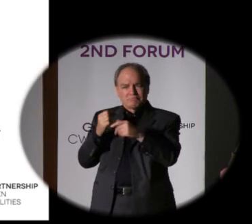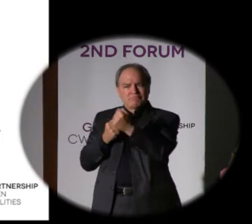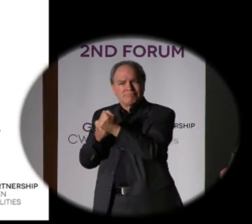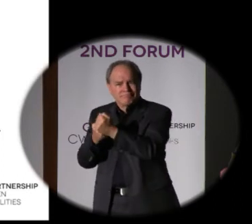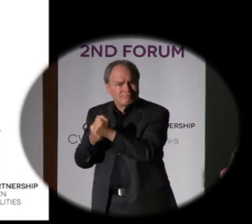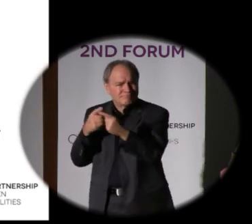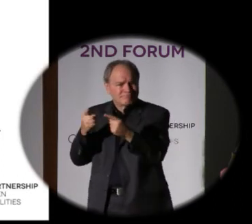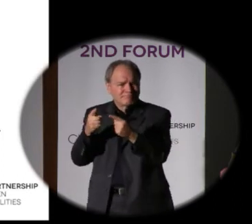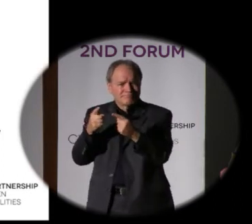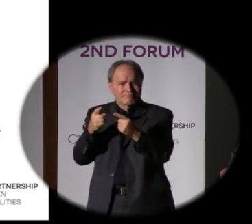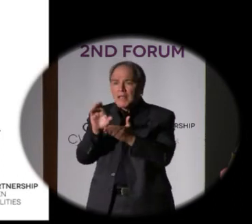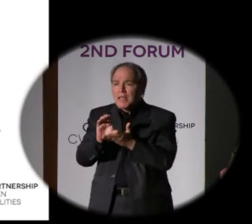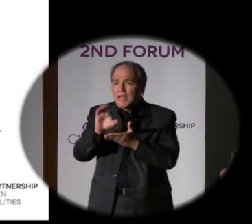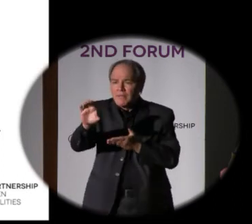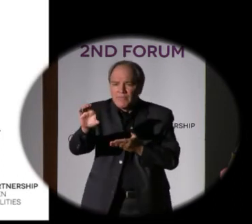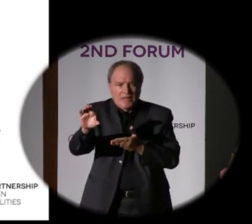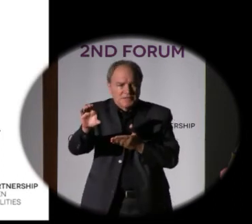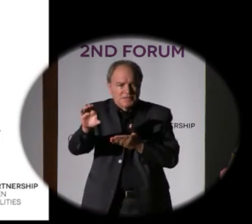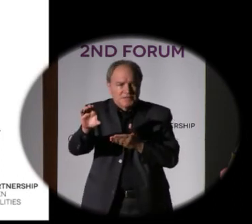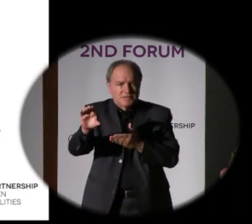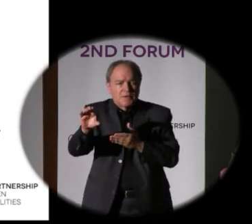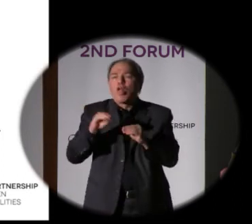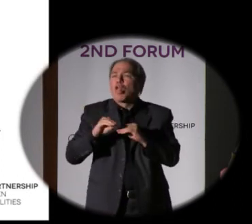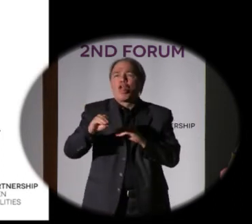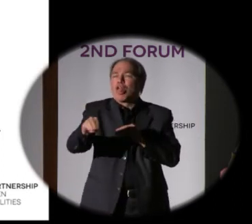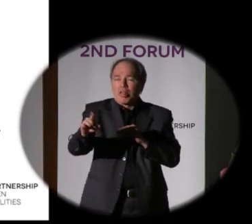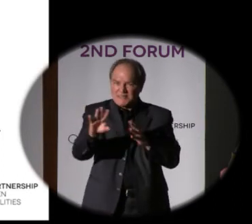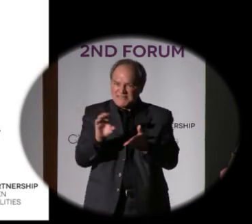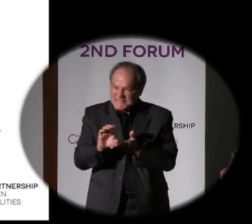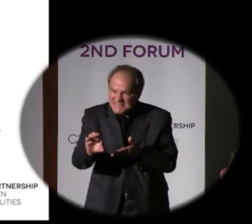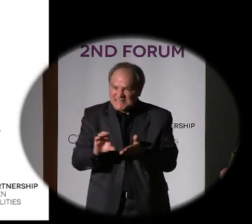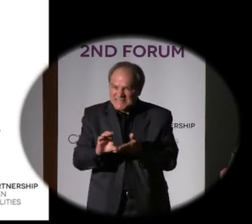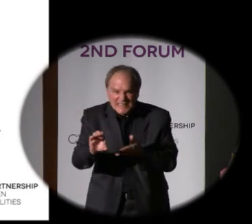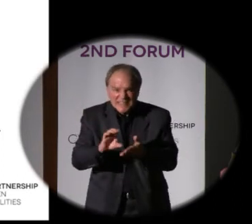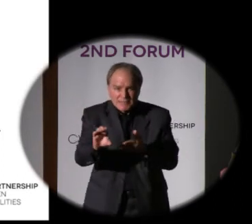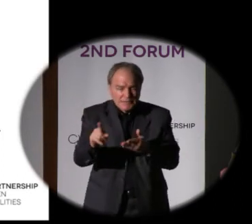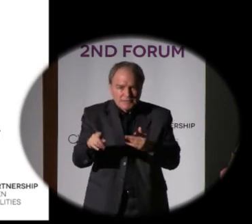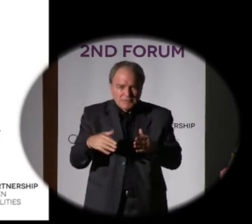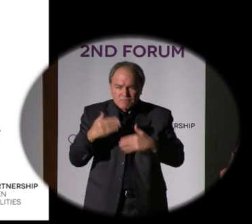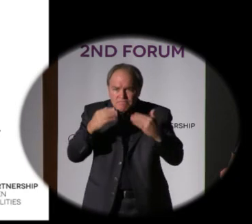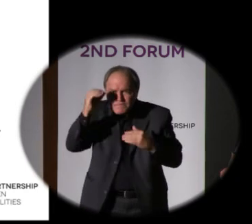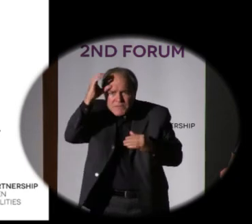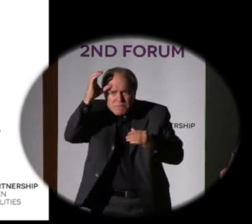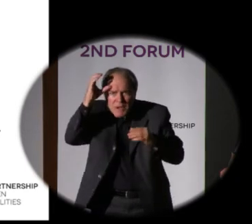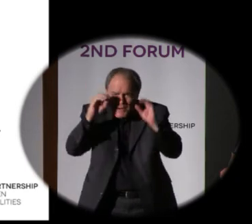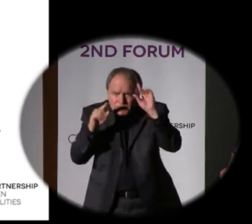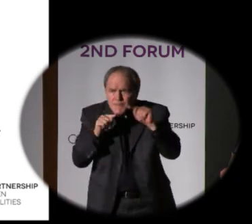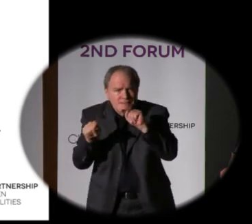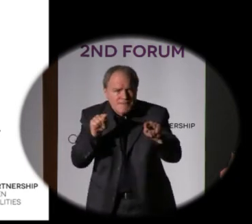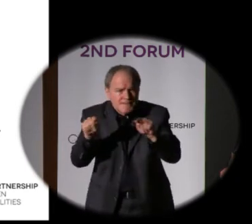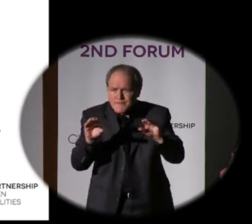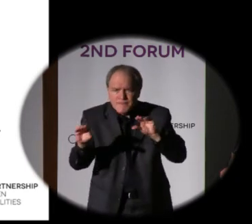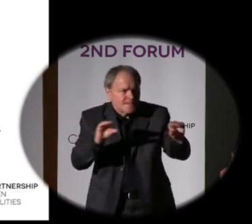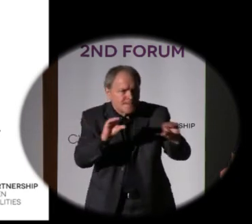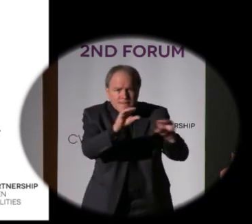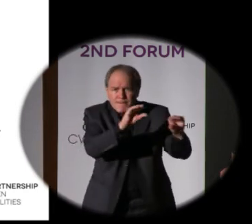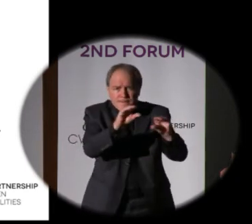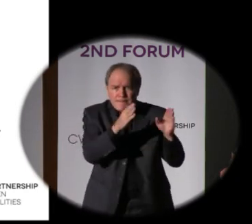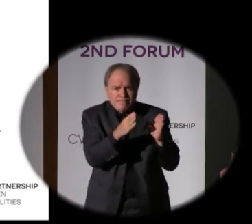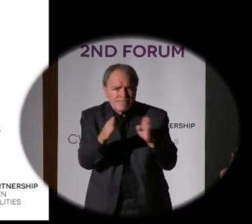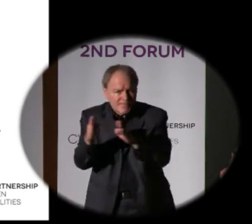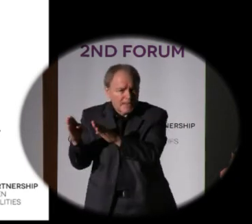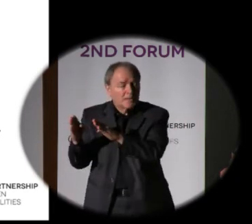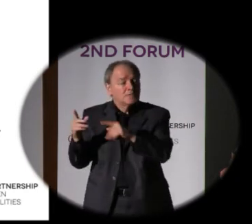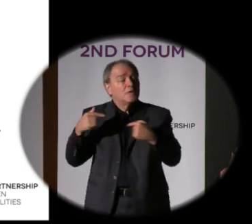early, invest smart, and invest for all. We have cost-effective policies, programs, and